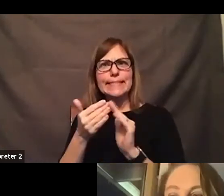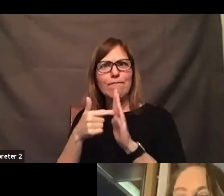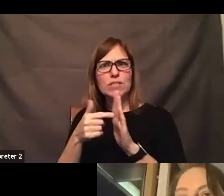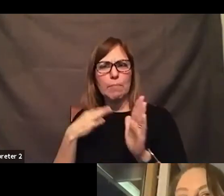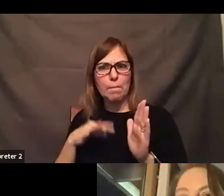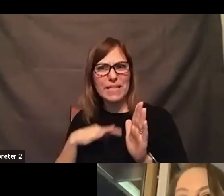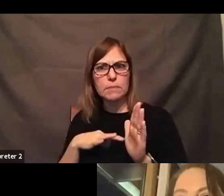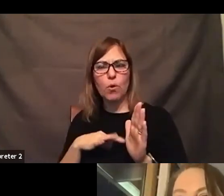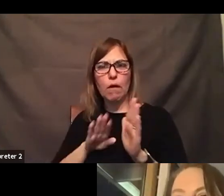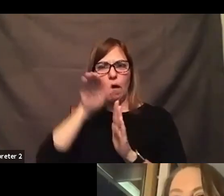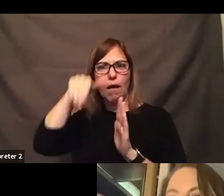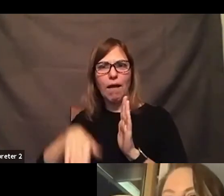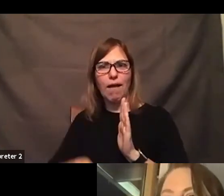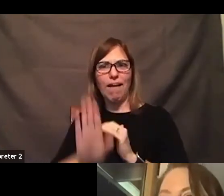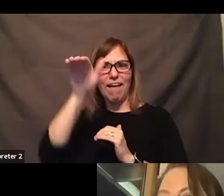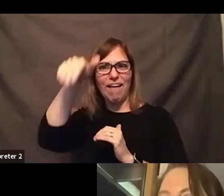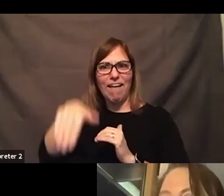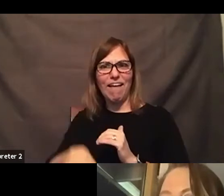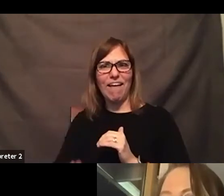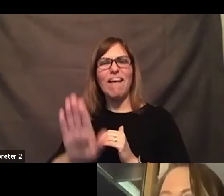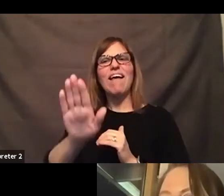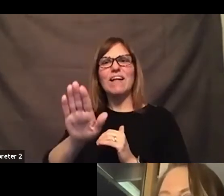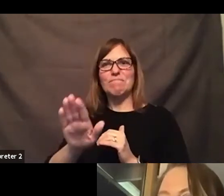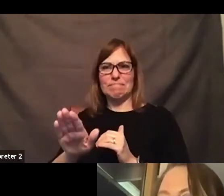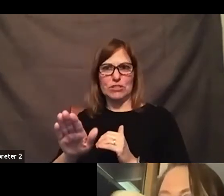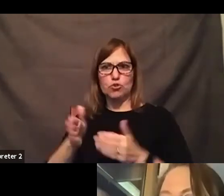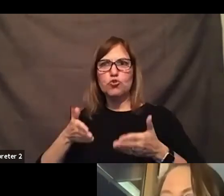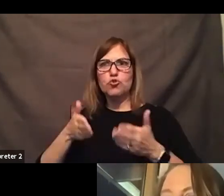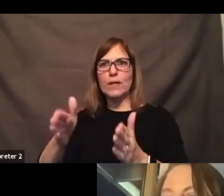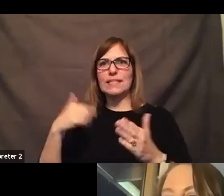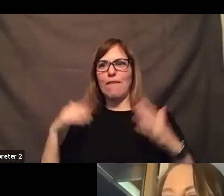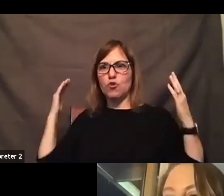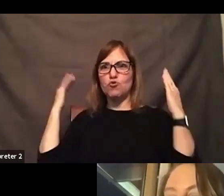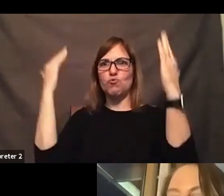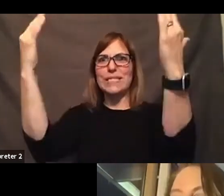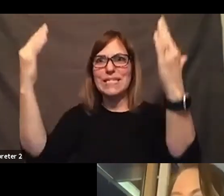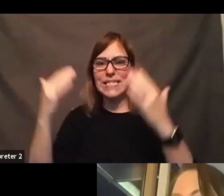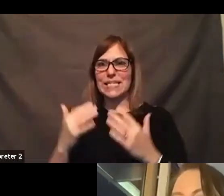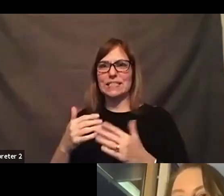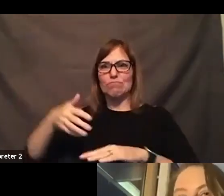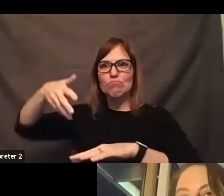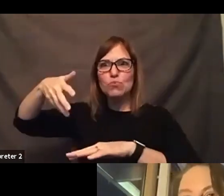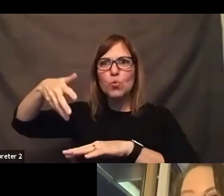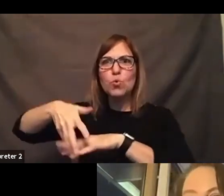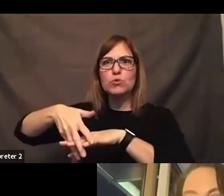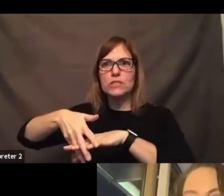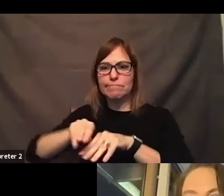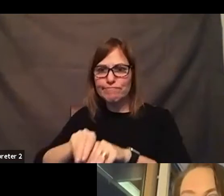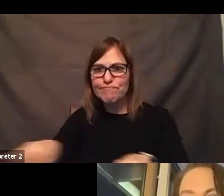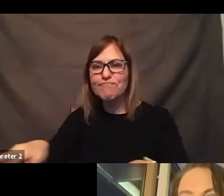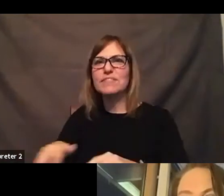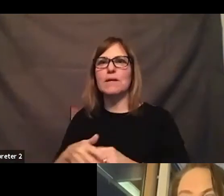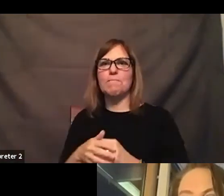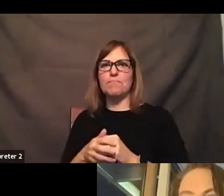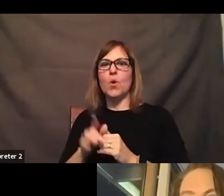of our hills, all of our tree-lined streets with routes going through sidewalks, but it also shows up in the